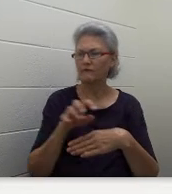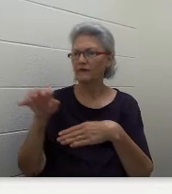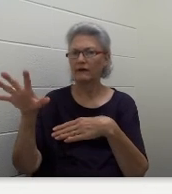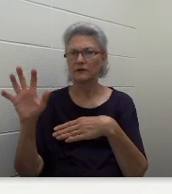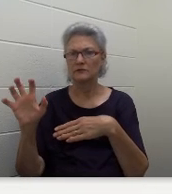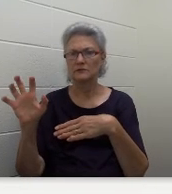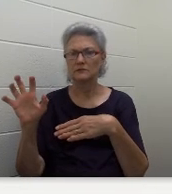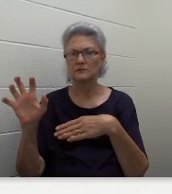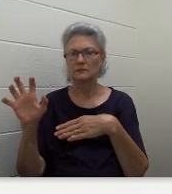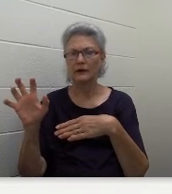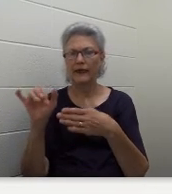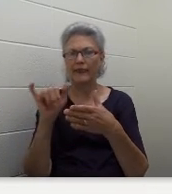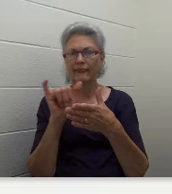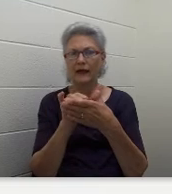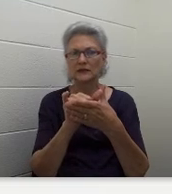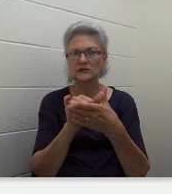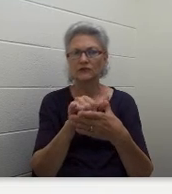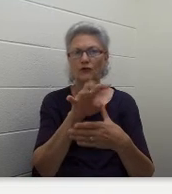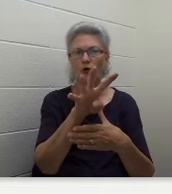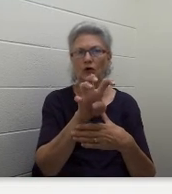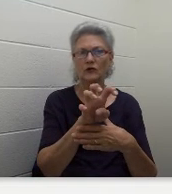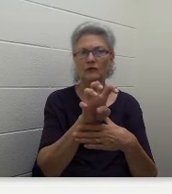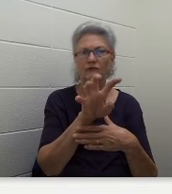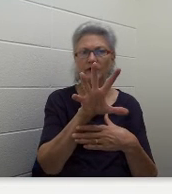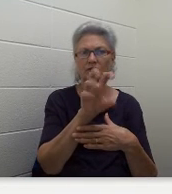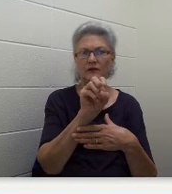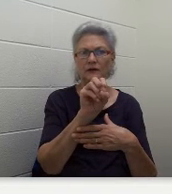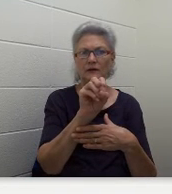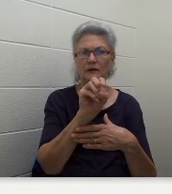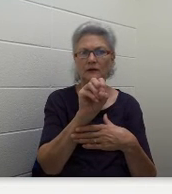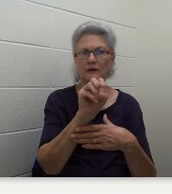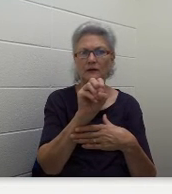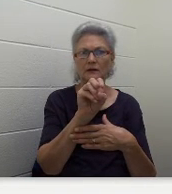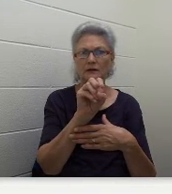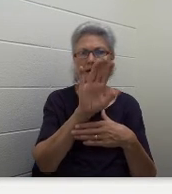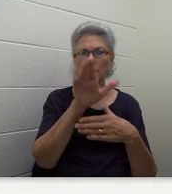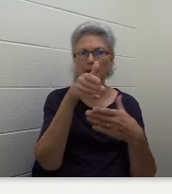500. And that is 450